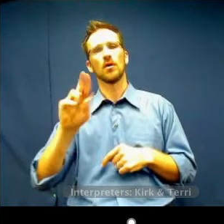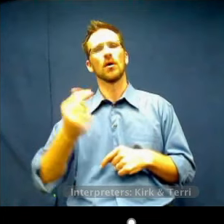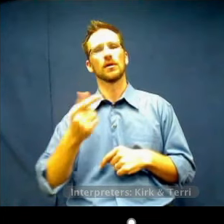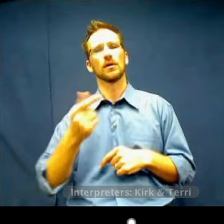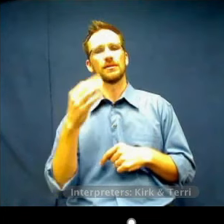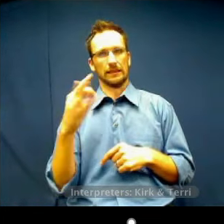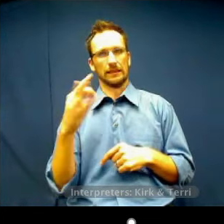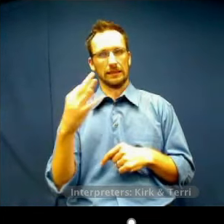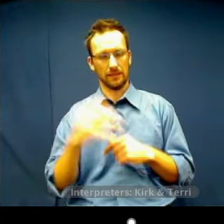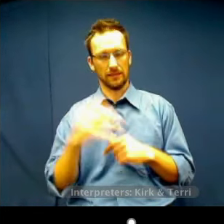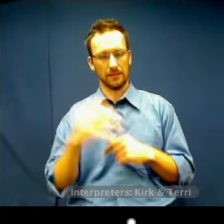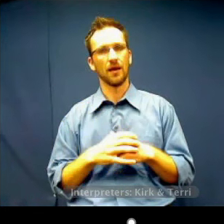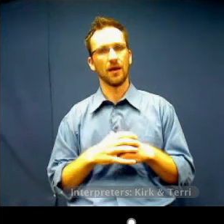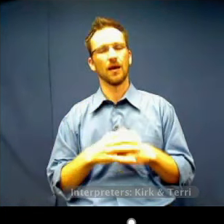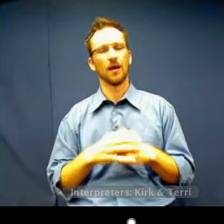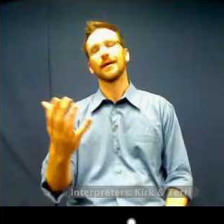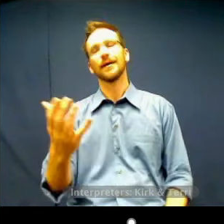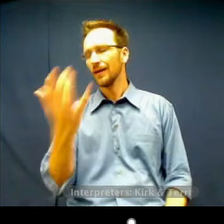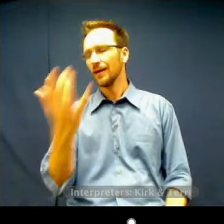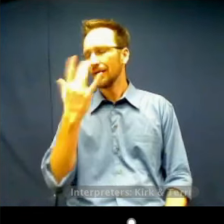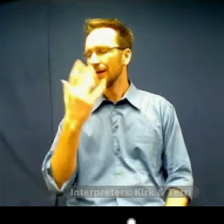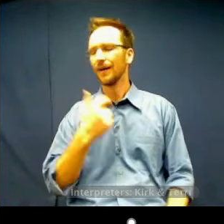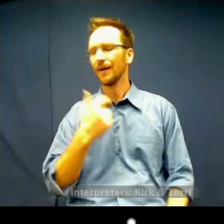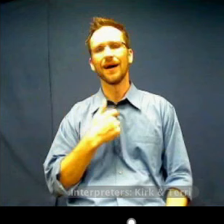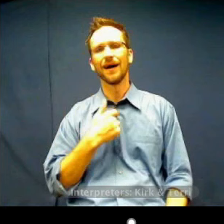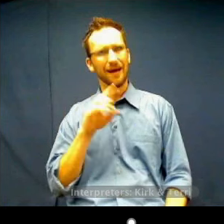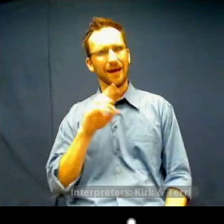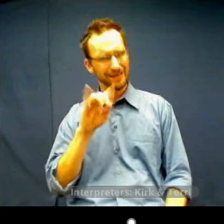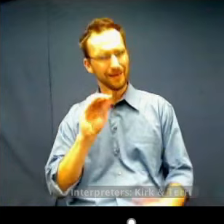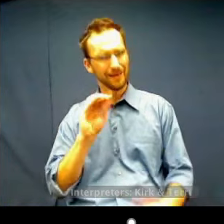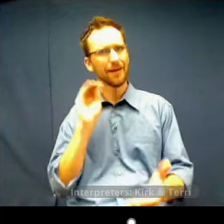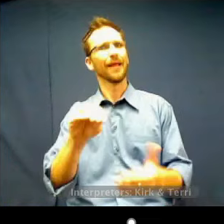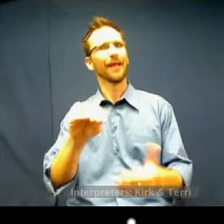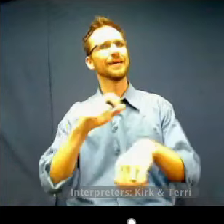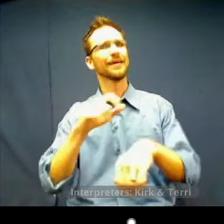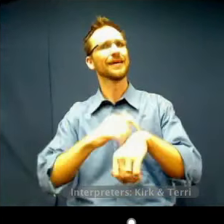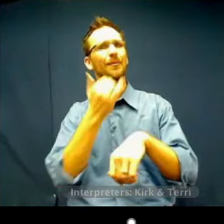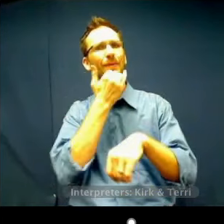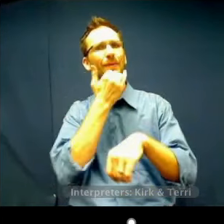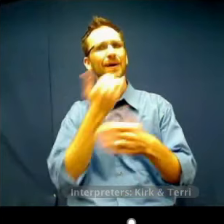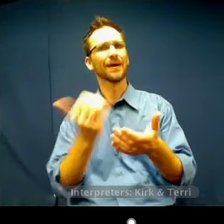And I did it again. I believe that this time is wrong. We'll get the correct time out.